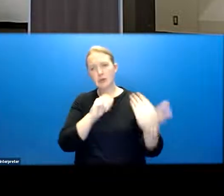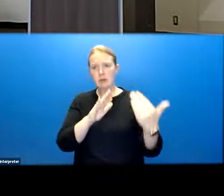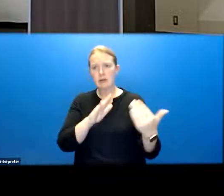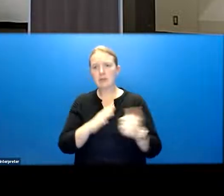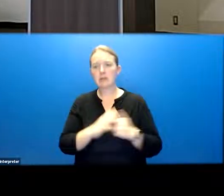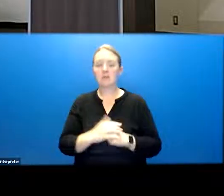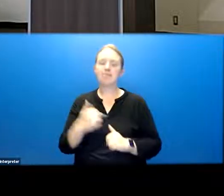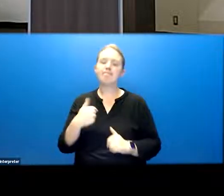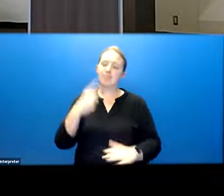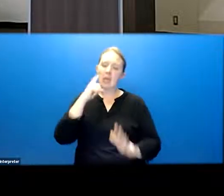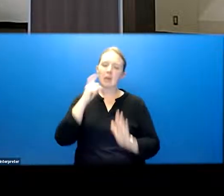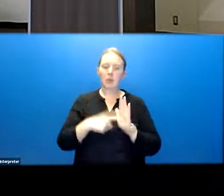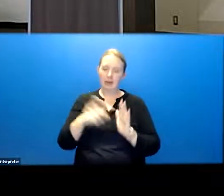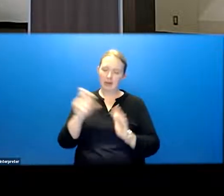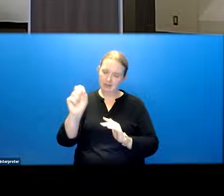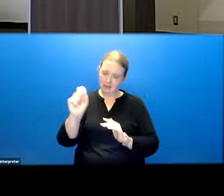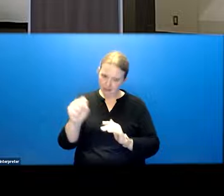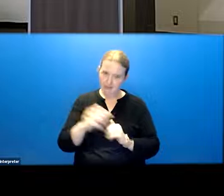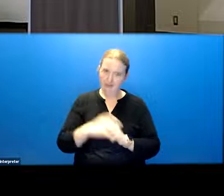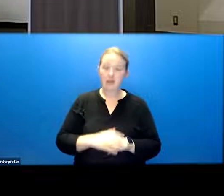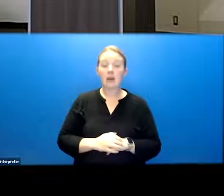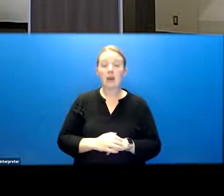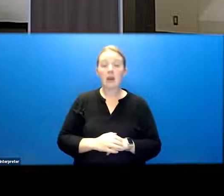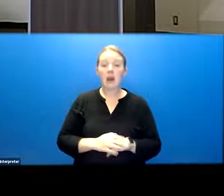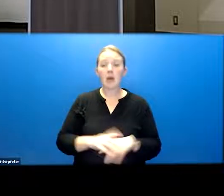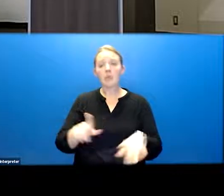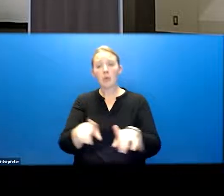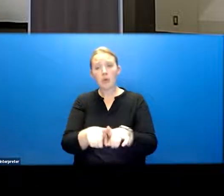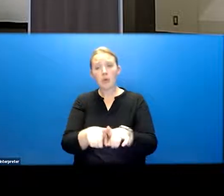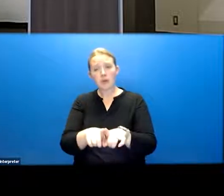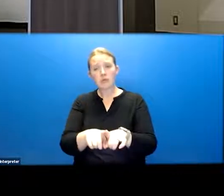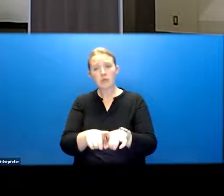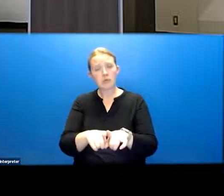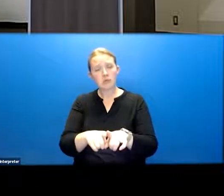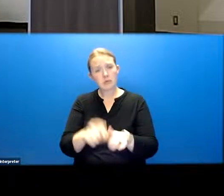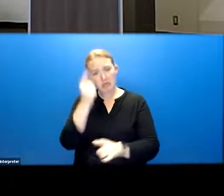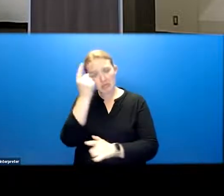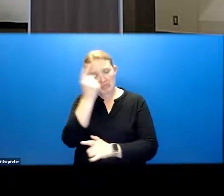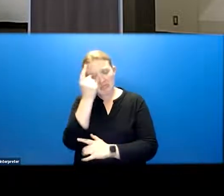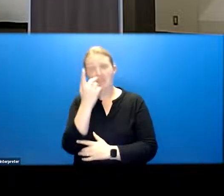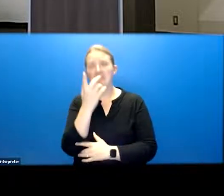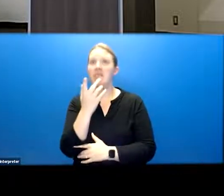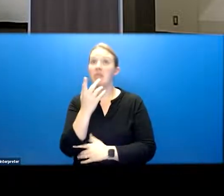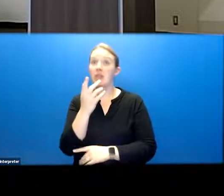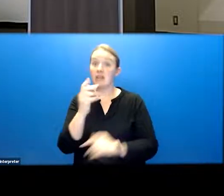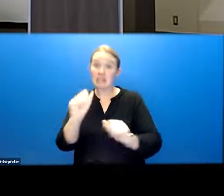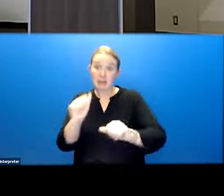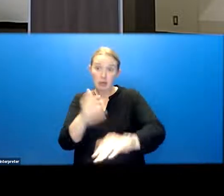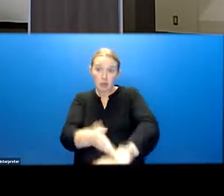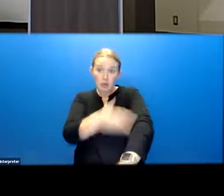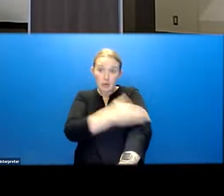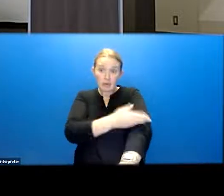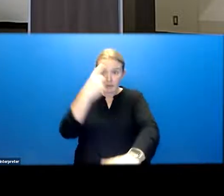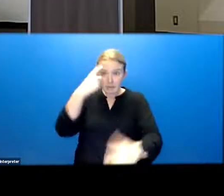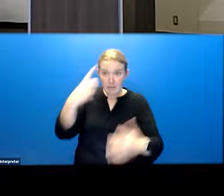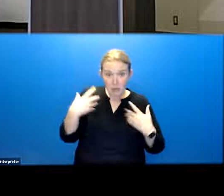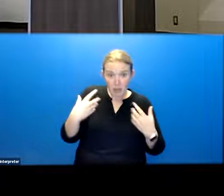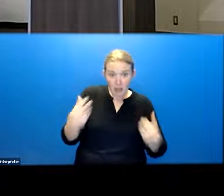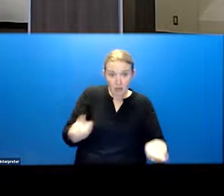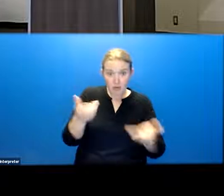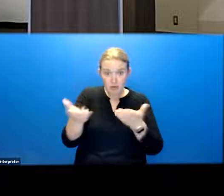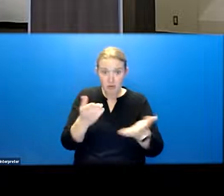I recognize that, but I also think that these are things in order to improve mental health services, not just